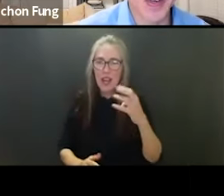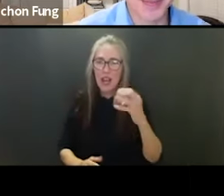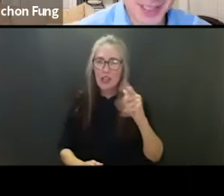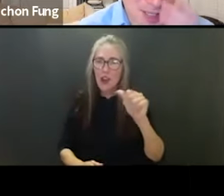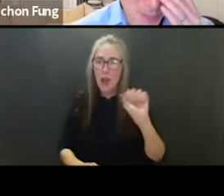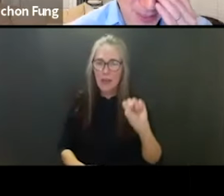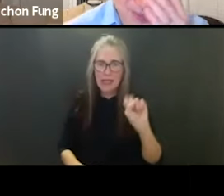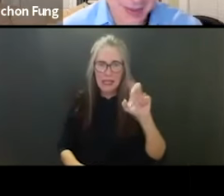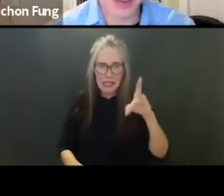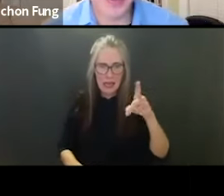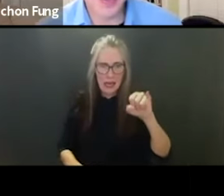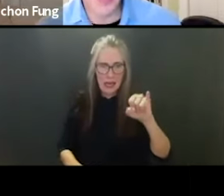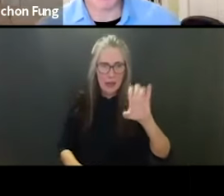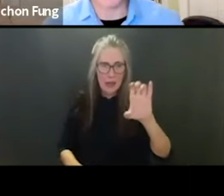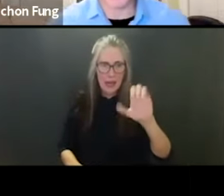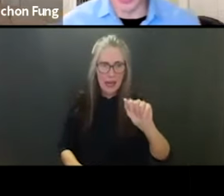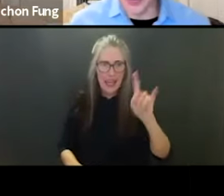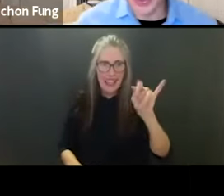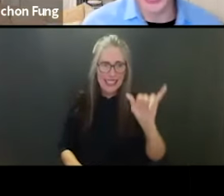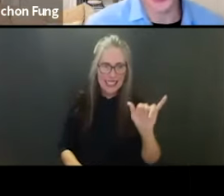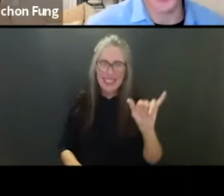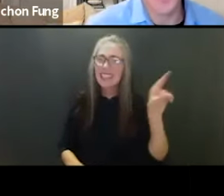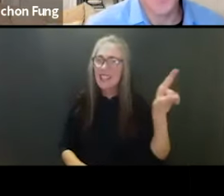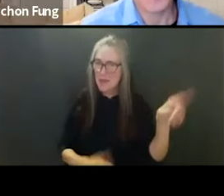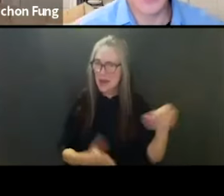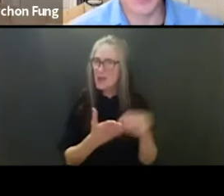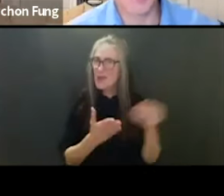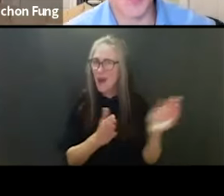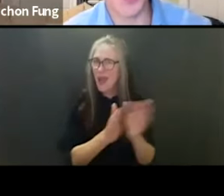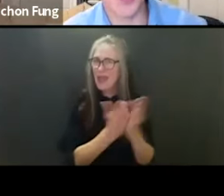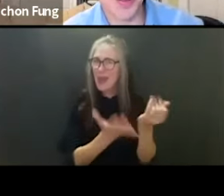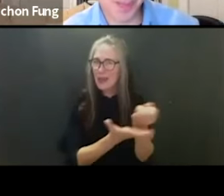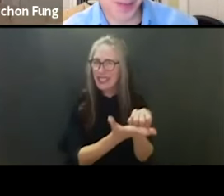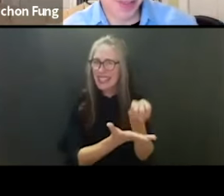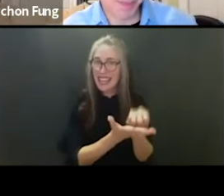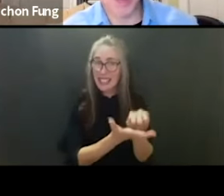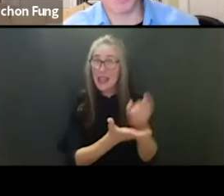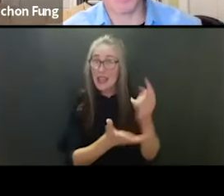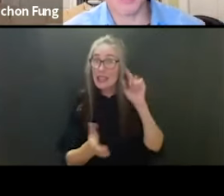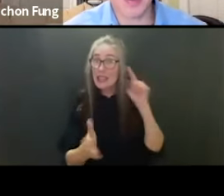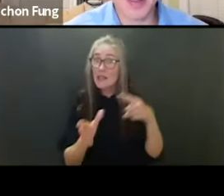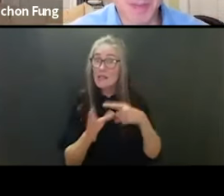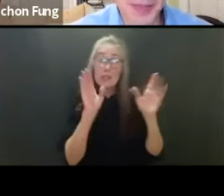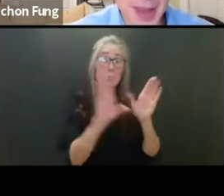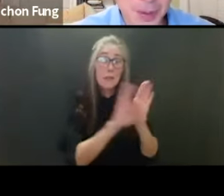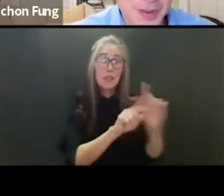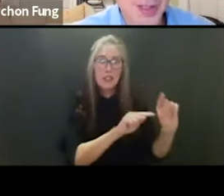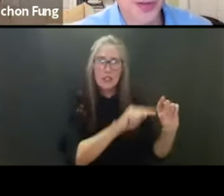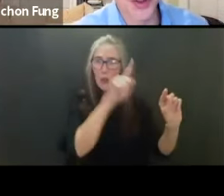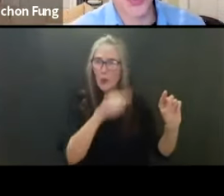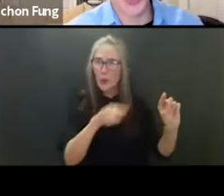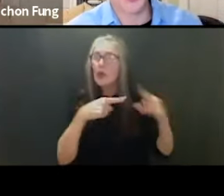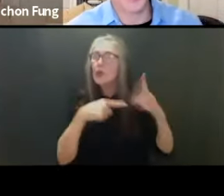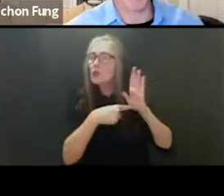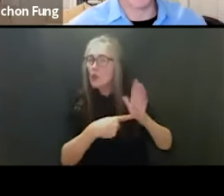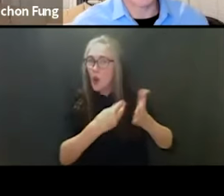economist, Thomas Piketty, called Capital in the 21st Century. Those of you, probably many people in the audience bought that book. This